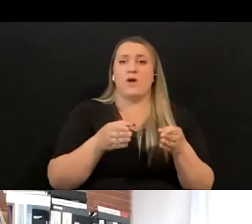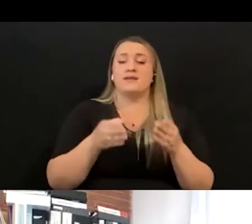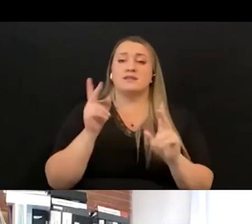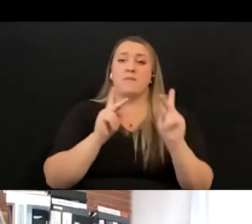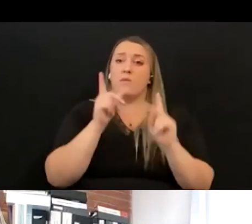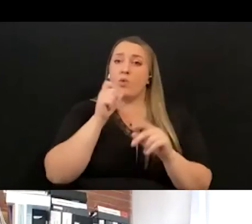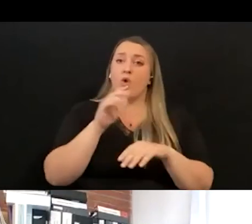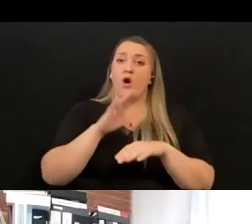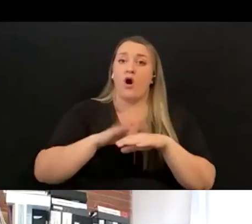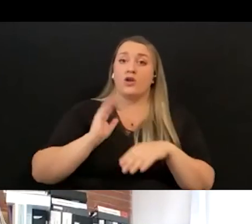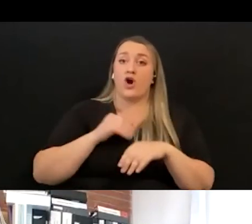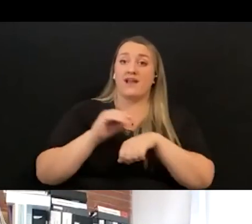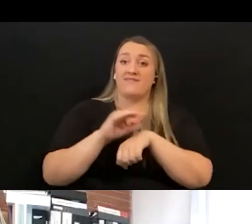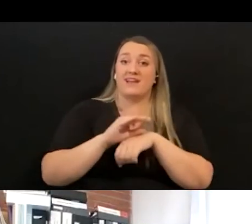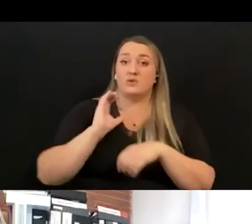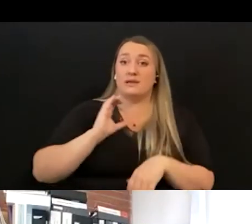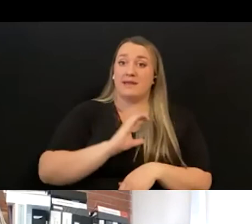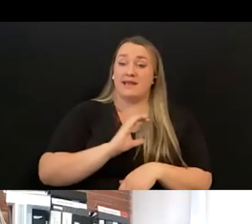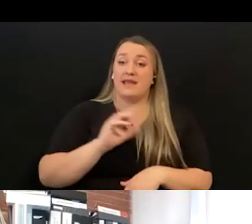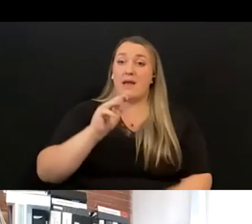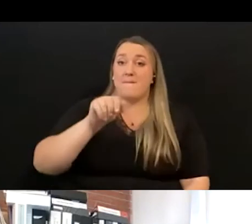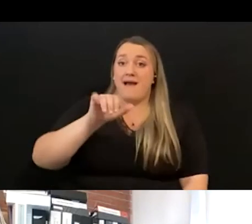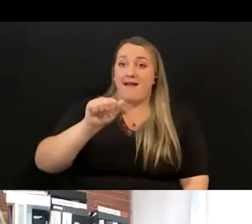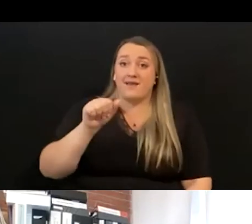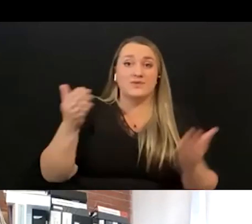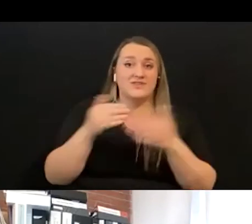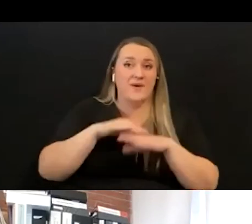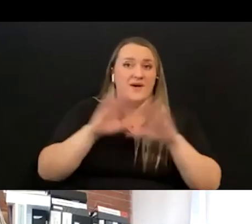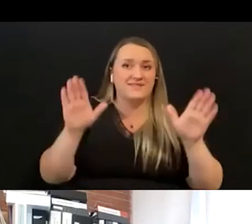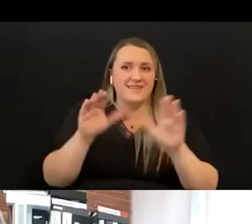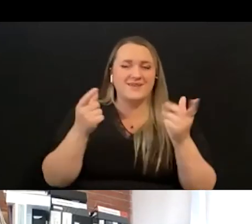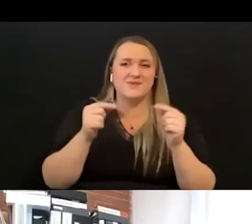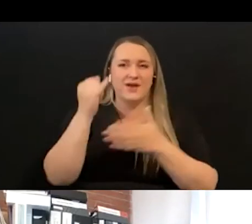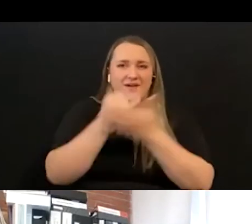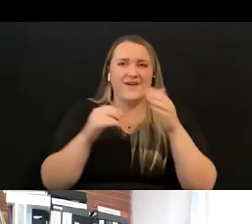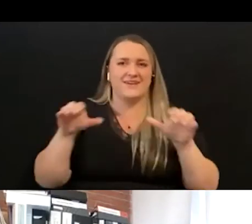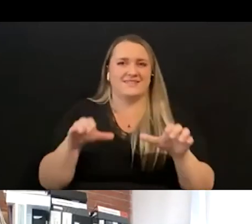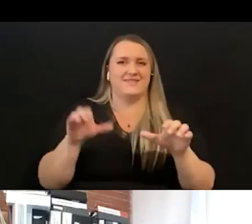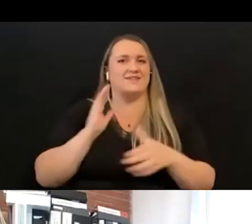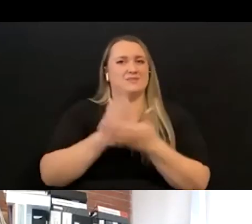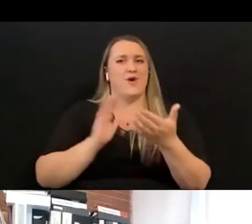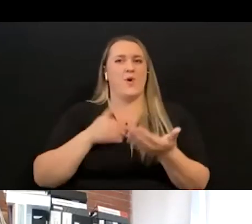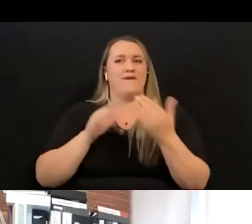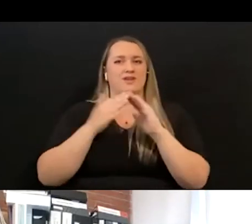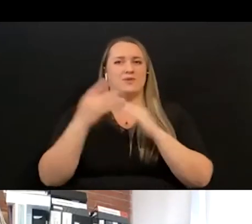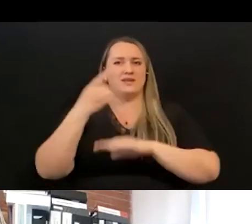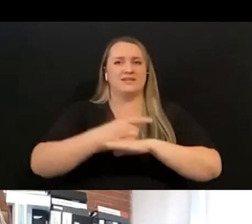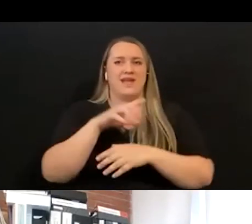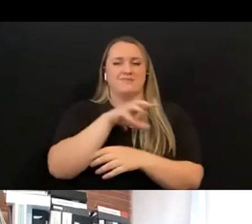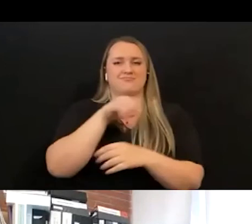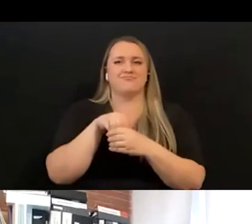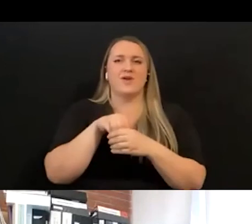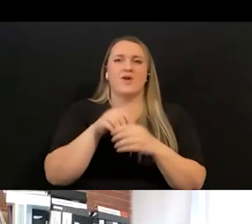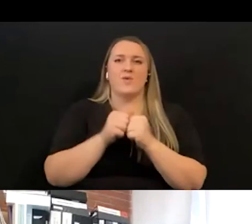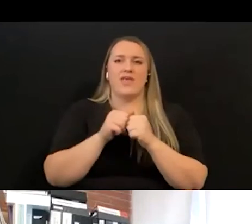paying. Maia actually was here on Sunday doing an art activity as part of our community day in conjunction with Creative